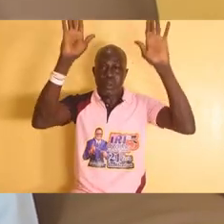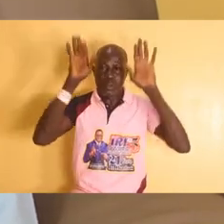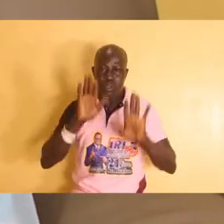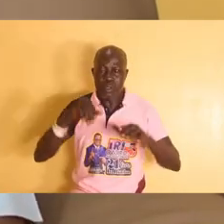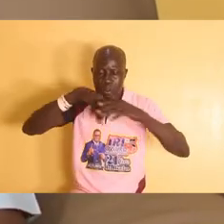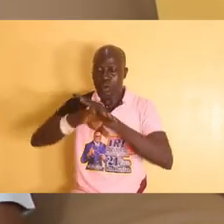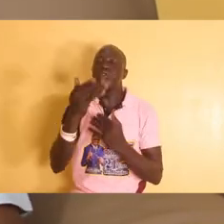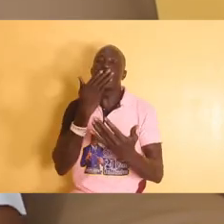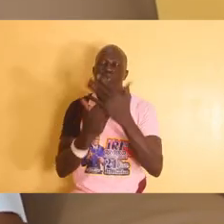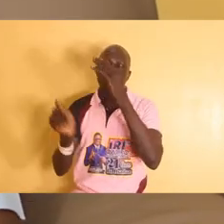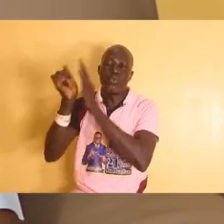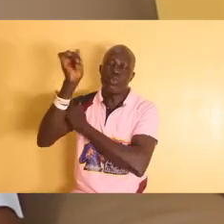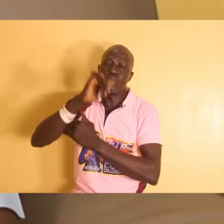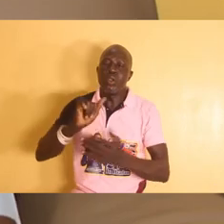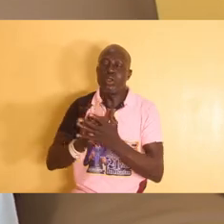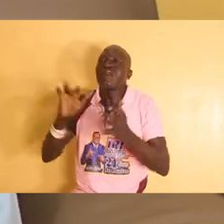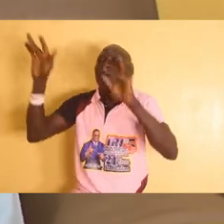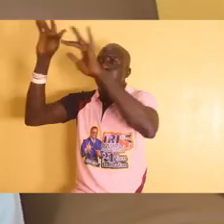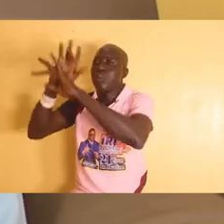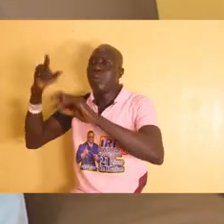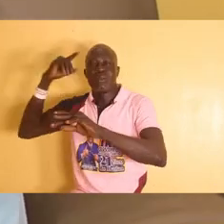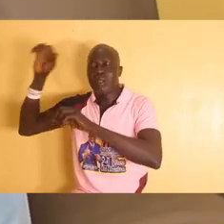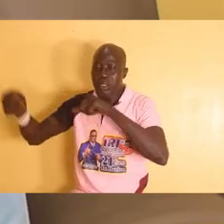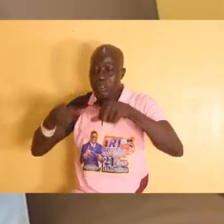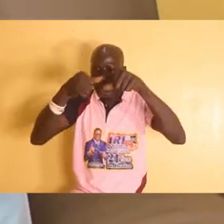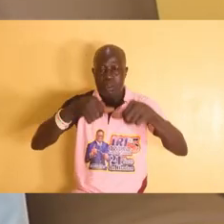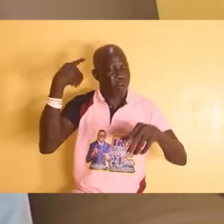him. For his good. And his mercy